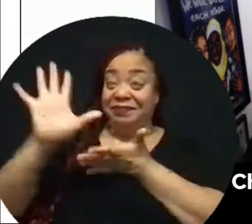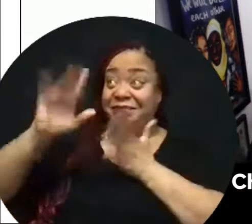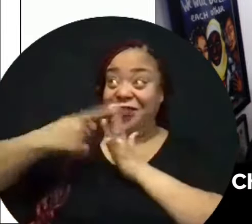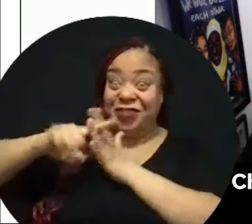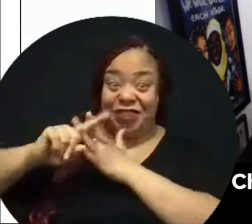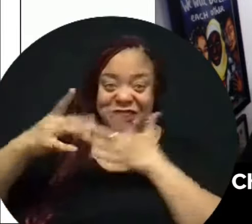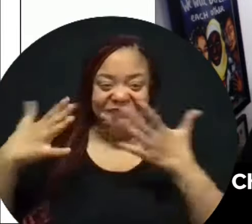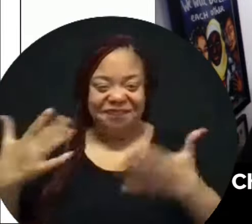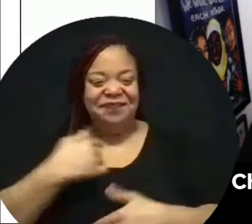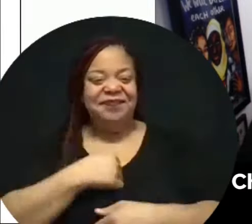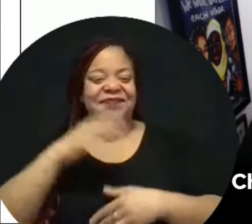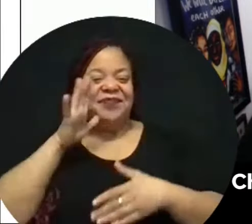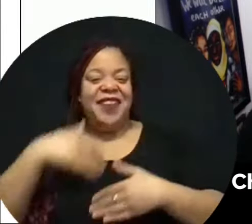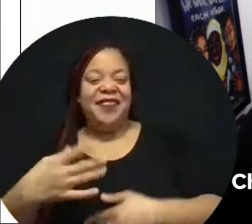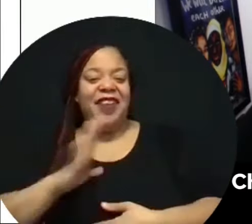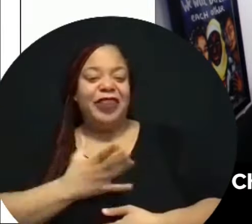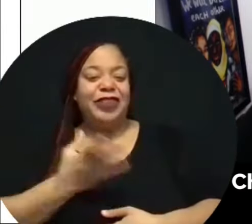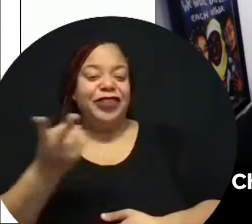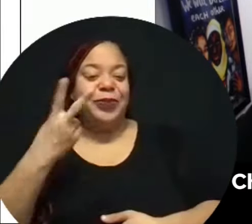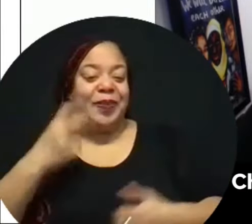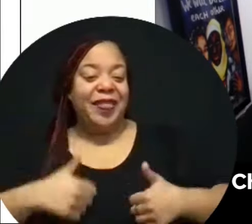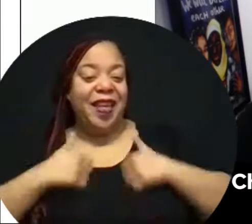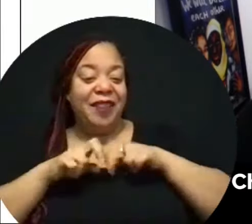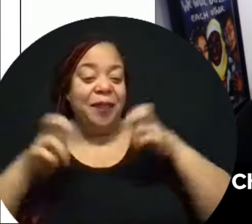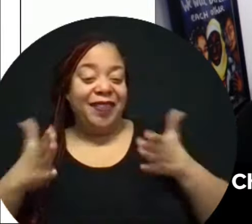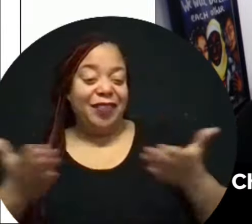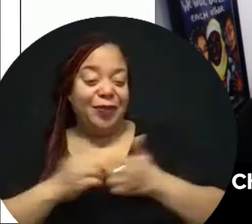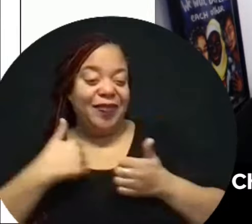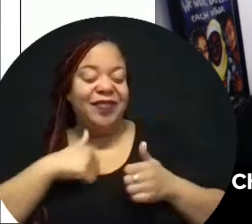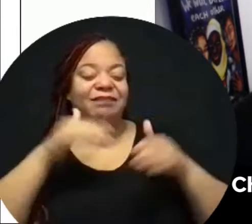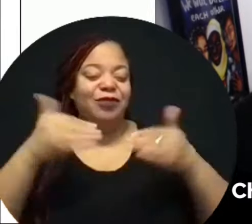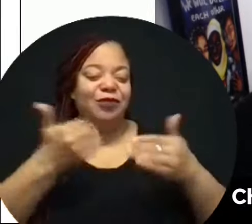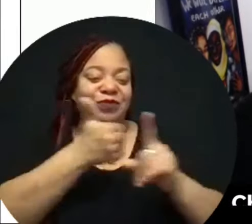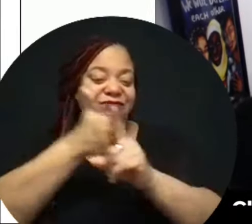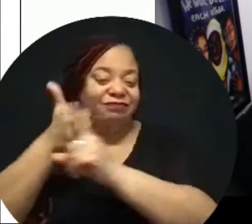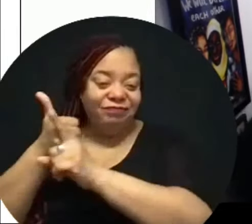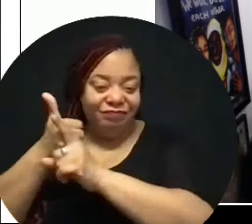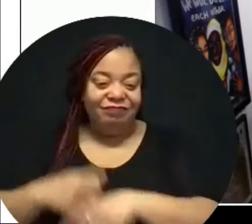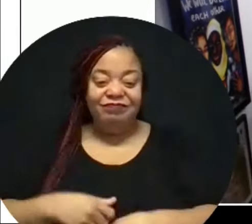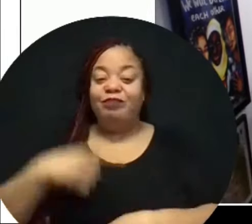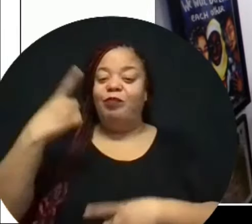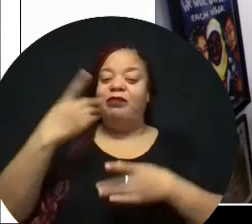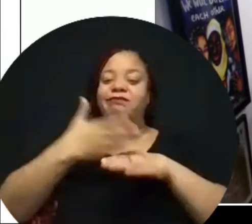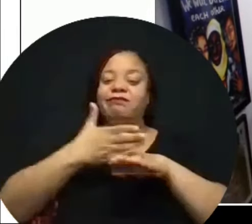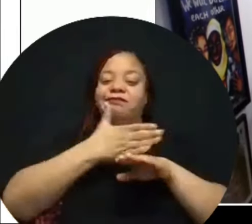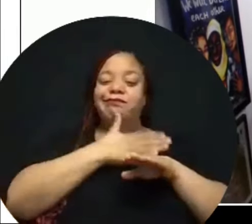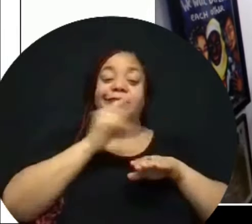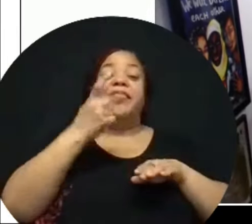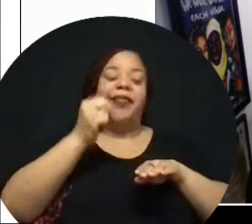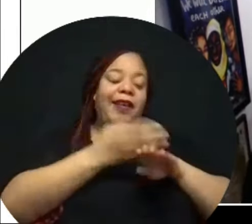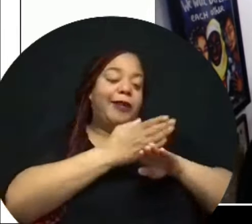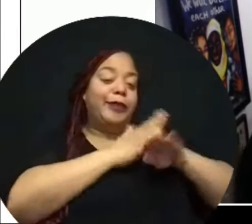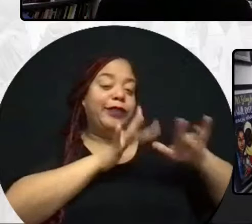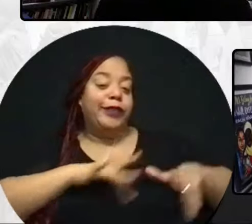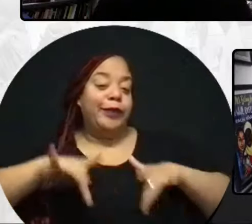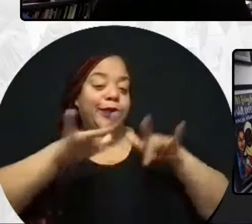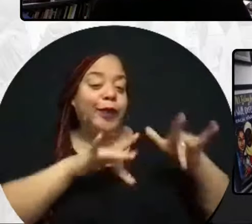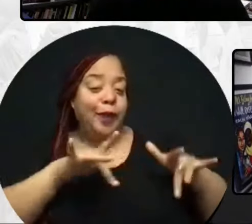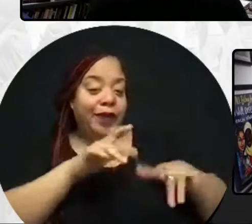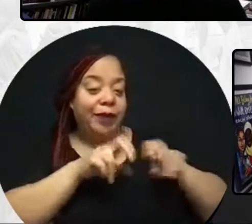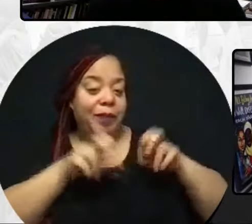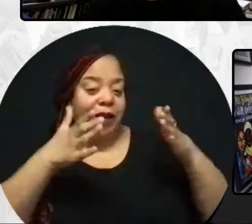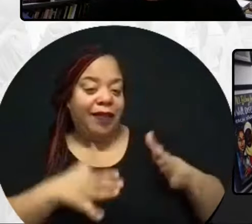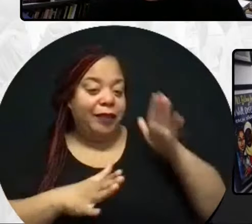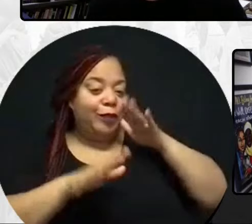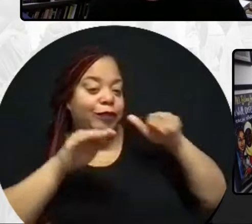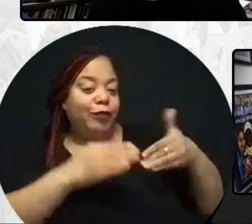well. But just to kick us off, why don't we have JT, do you mind introducing yourself and kicking us off? No, sure.